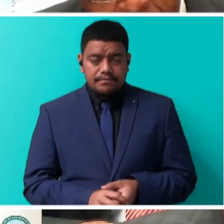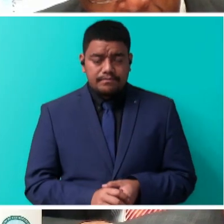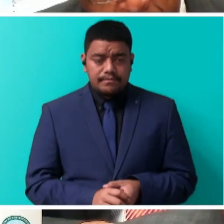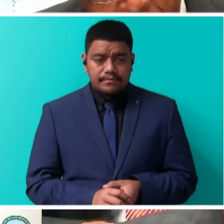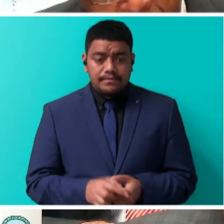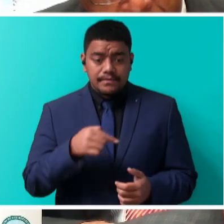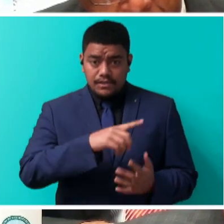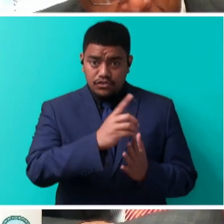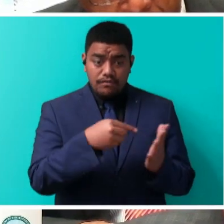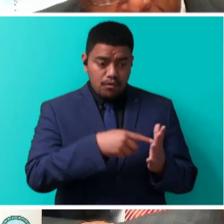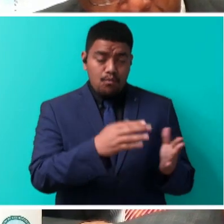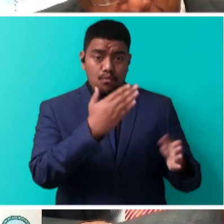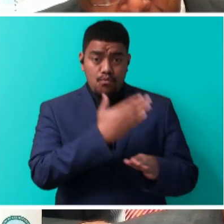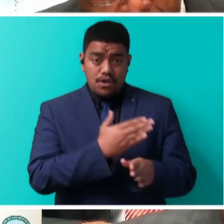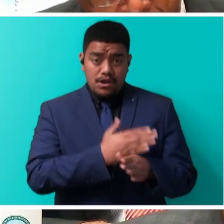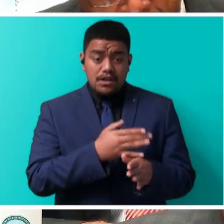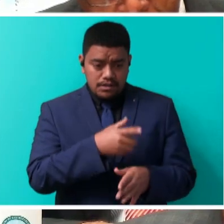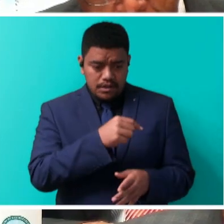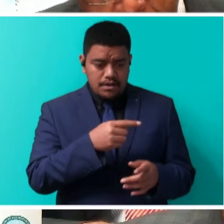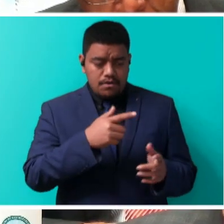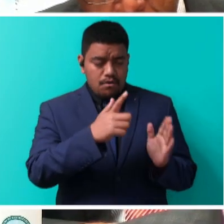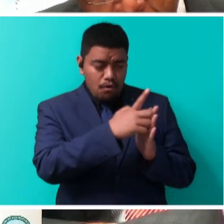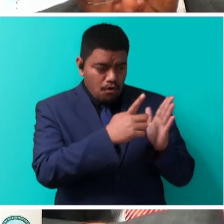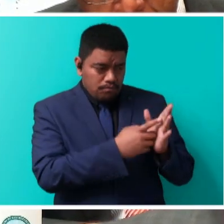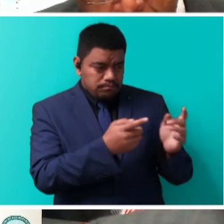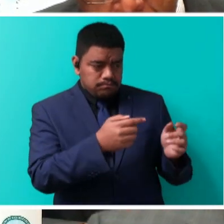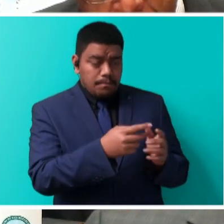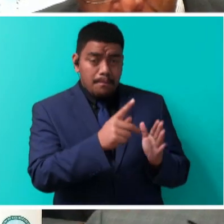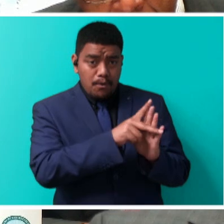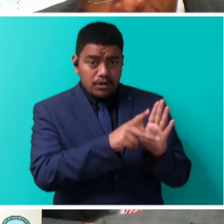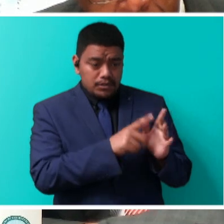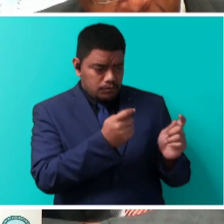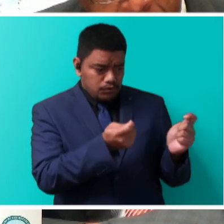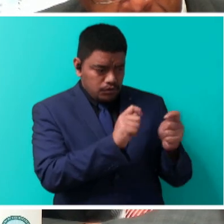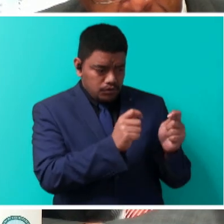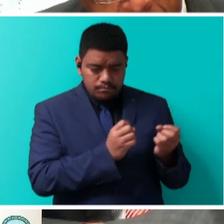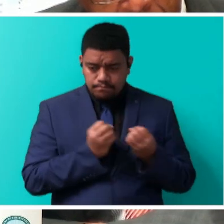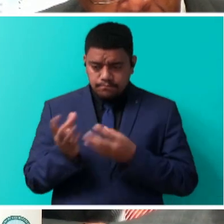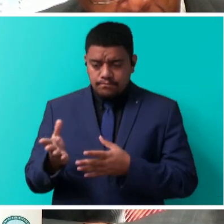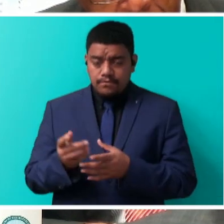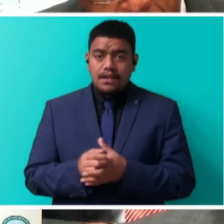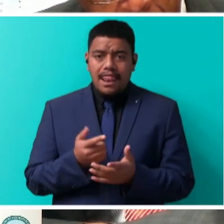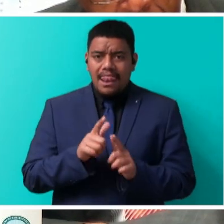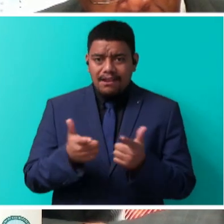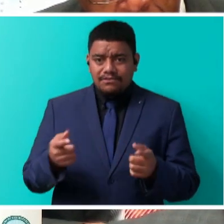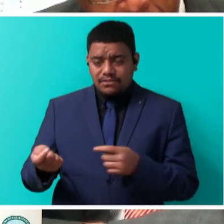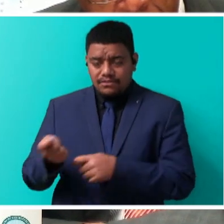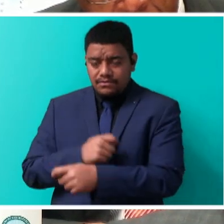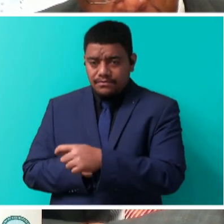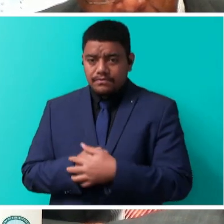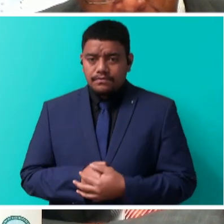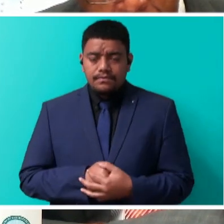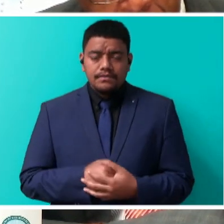Legislative drafters' work, though done behind the scenes, is a cornerstone of good governance and